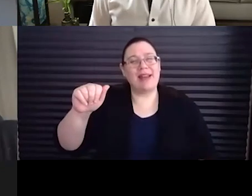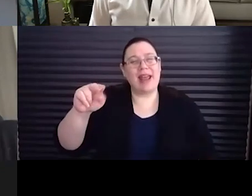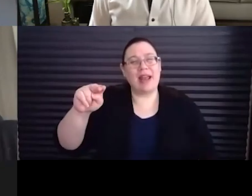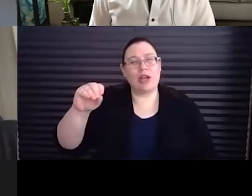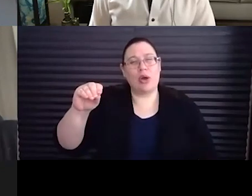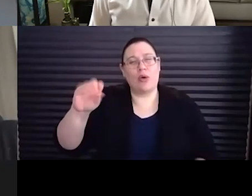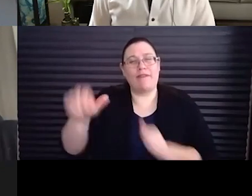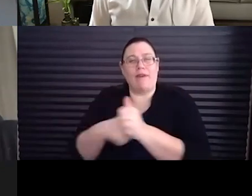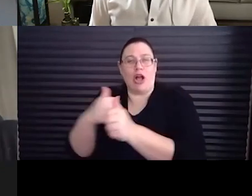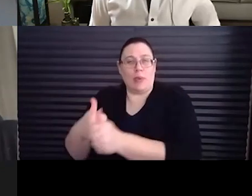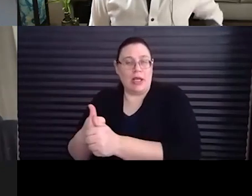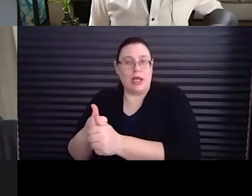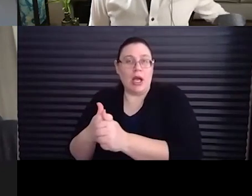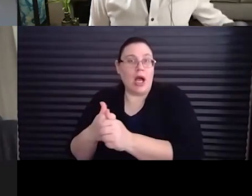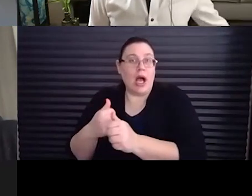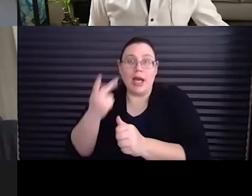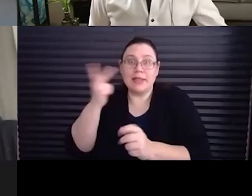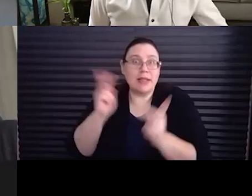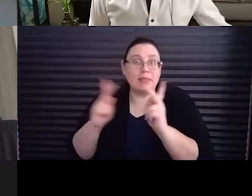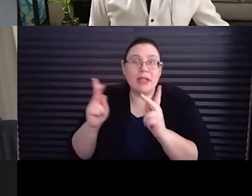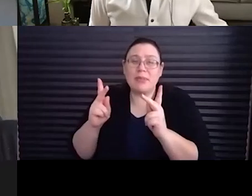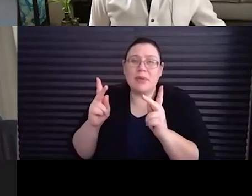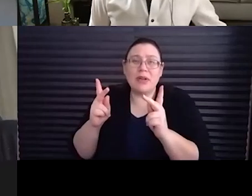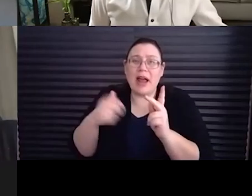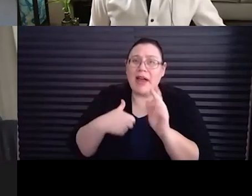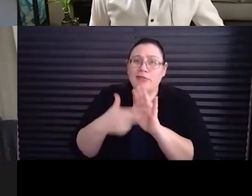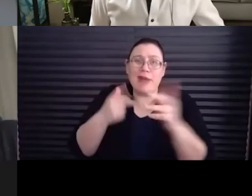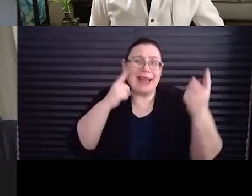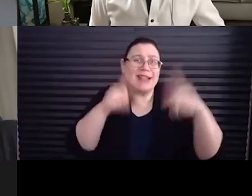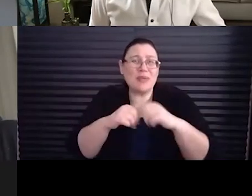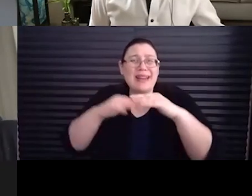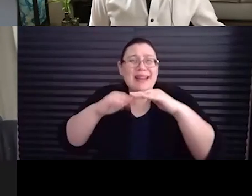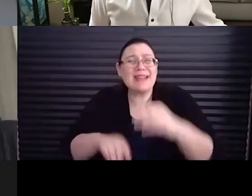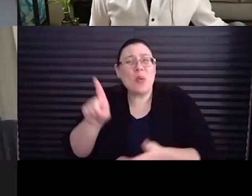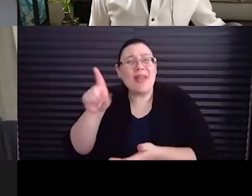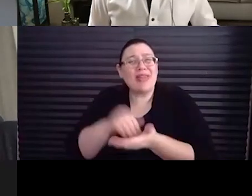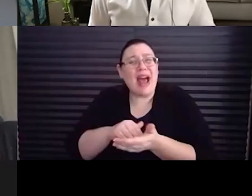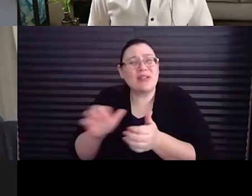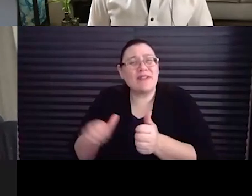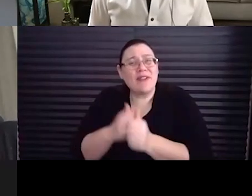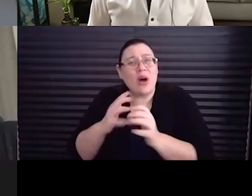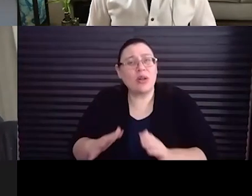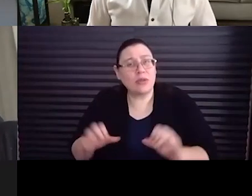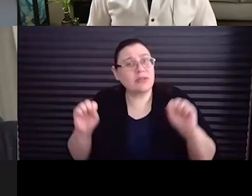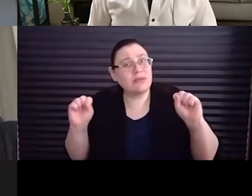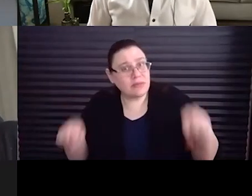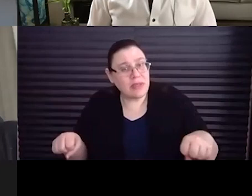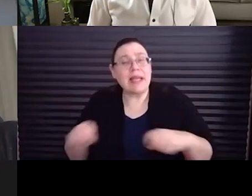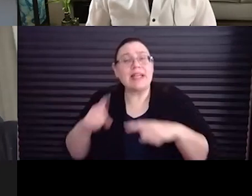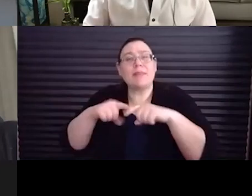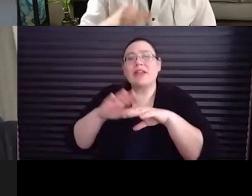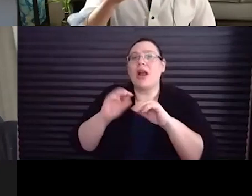I've seen people get brand deals with less than 1,000 followers. And really, it goes back to your engagement